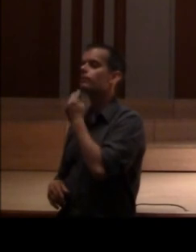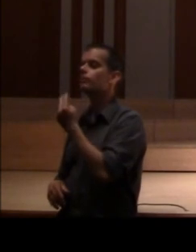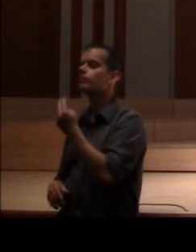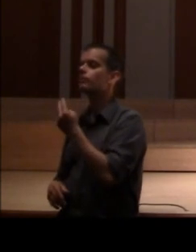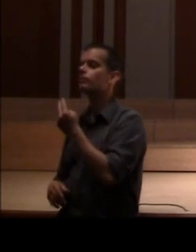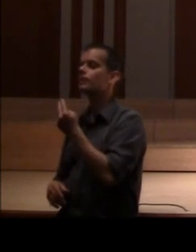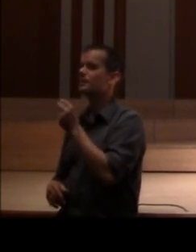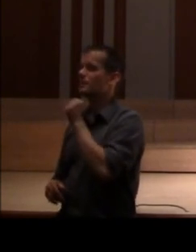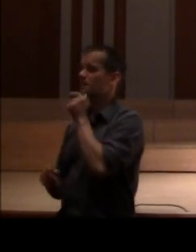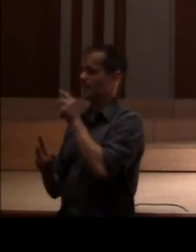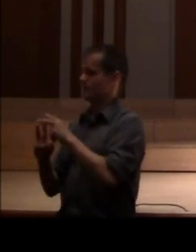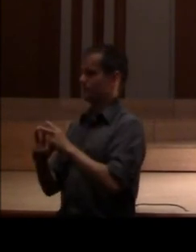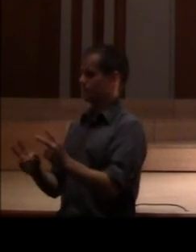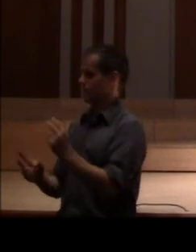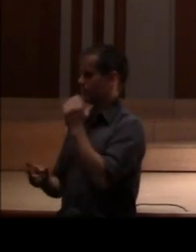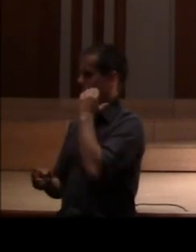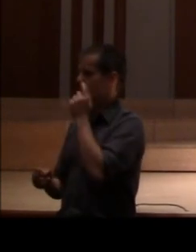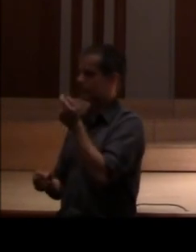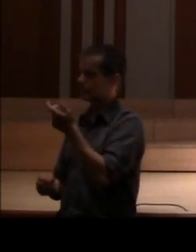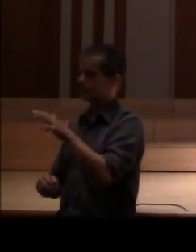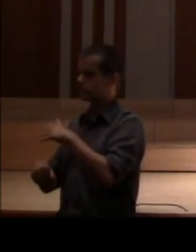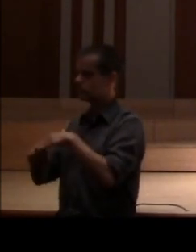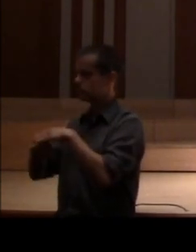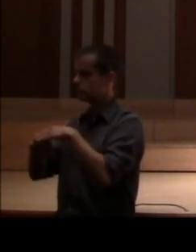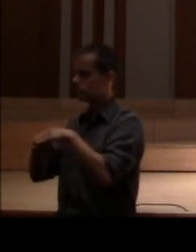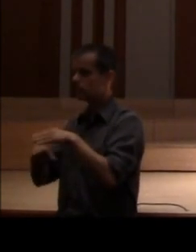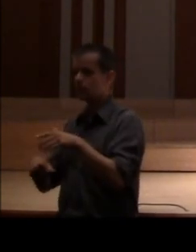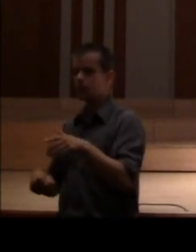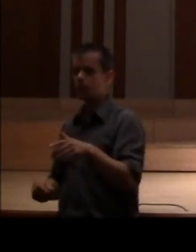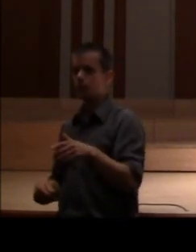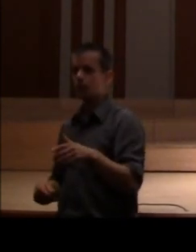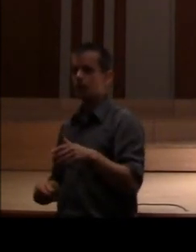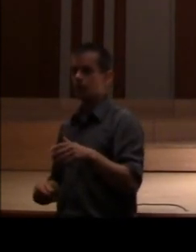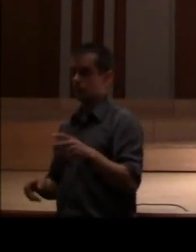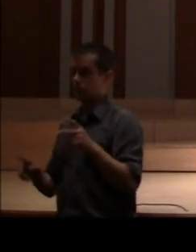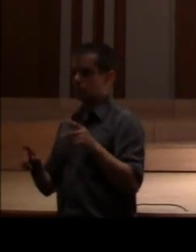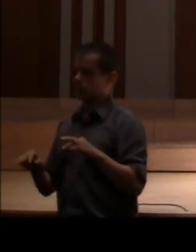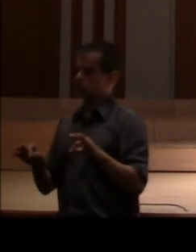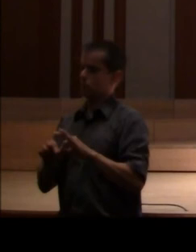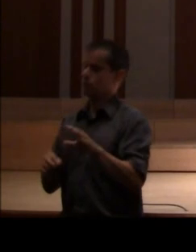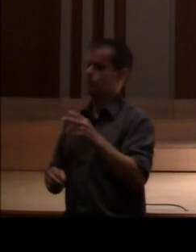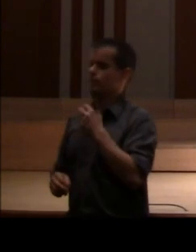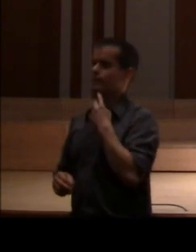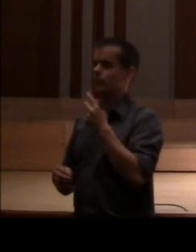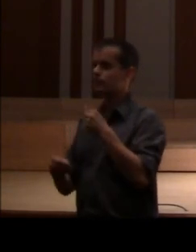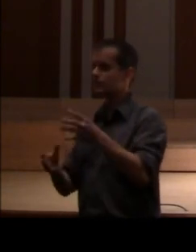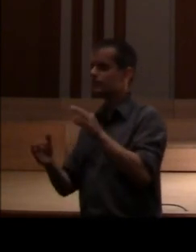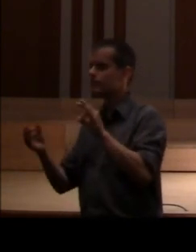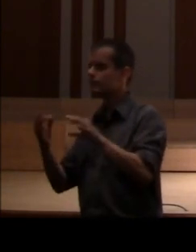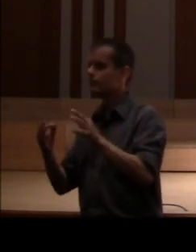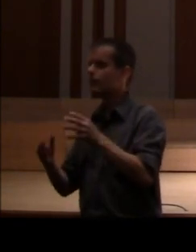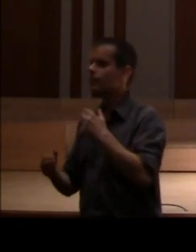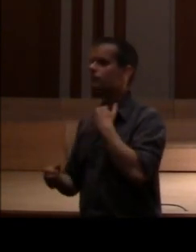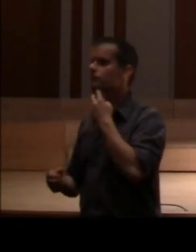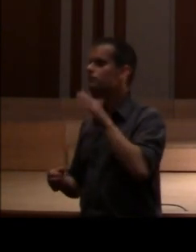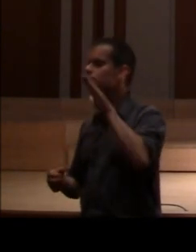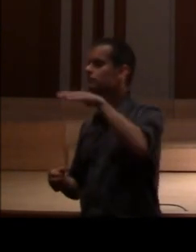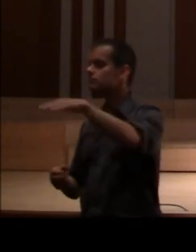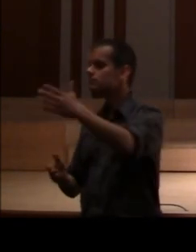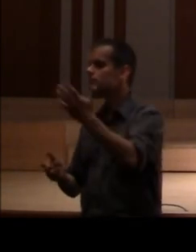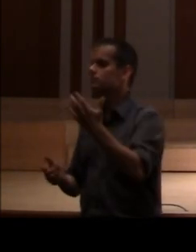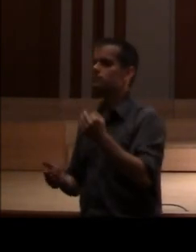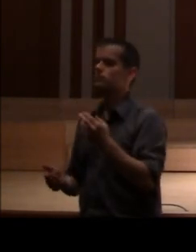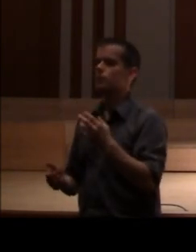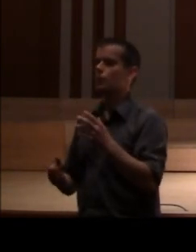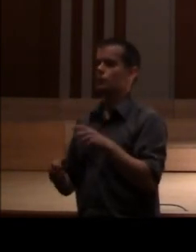I'm not super familiar with it, but a little bit. If you think about how important someone's voice is, like when you're giving feedback, or really anything, or to